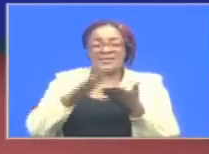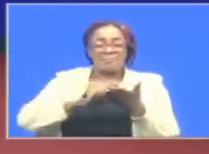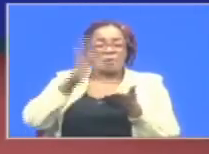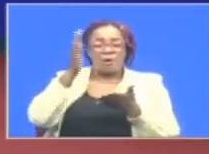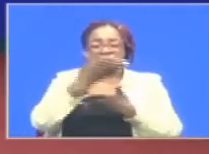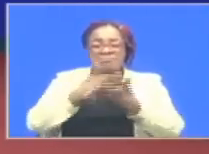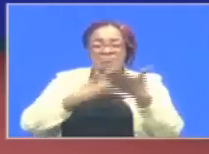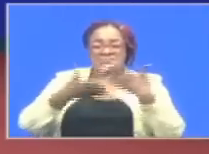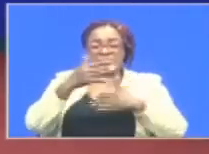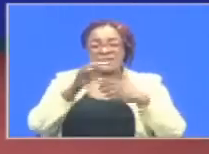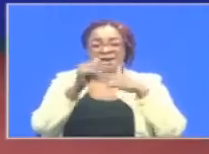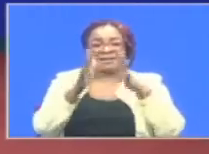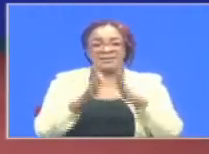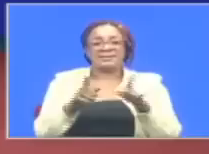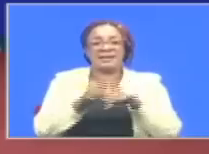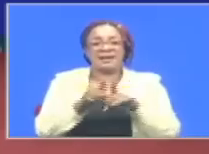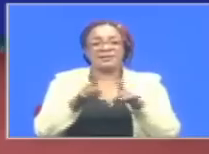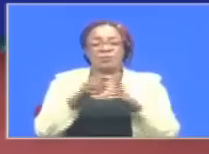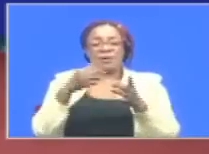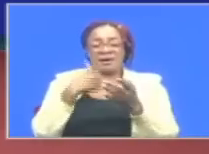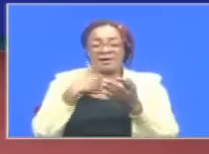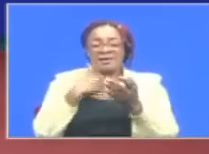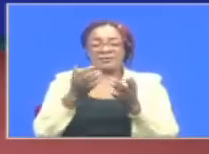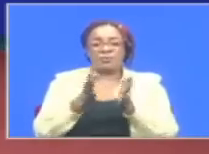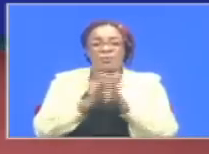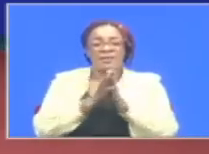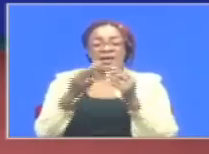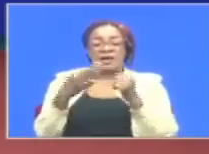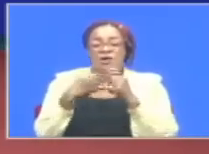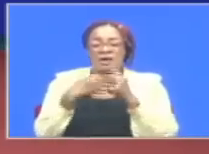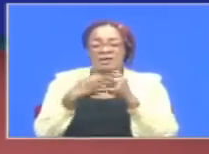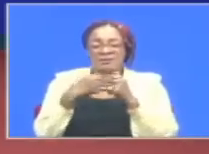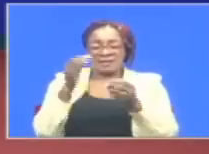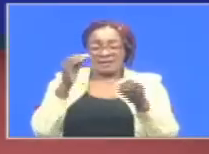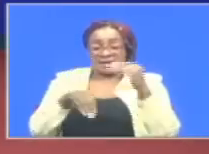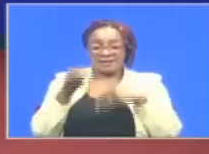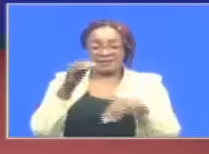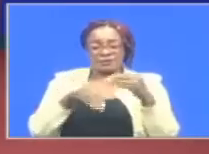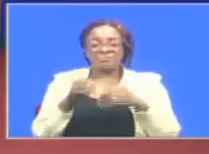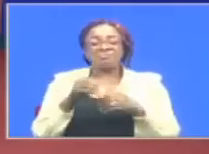prospective leaders as well, as we head closer to the August polls.